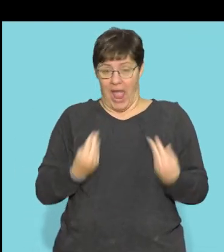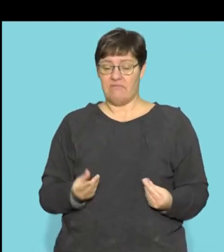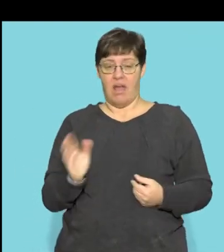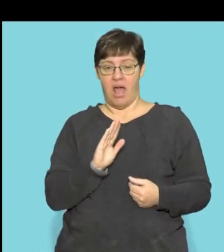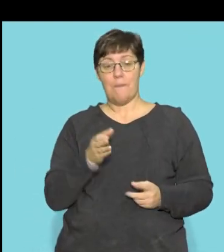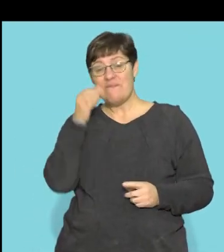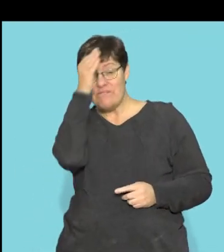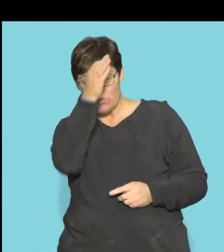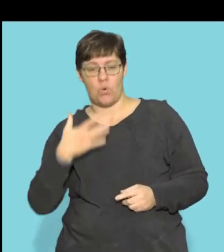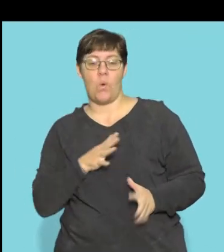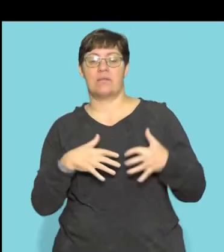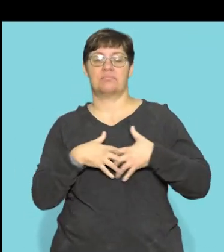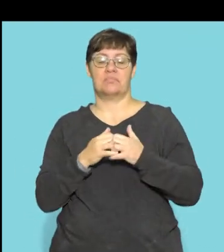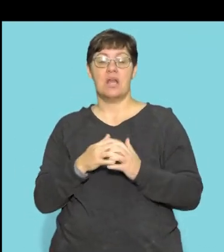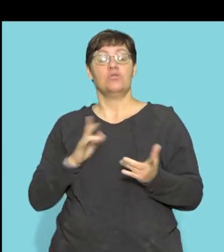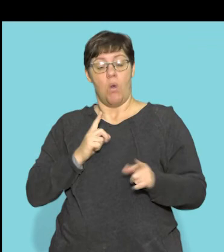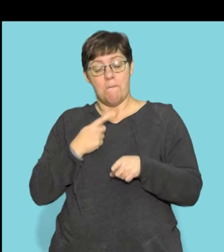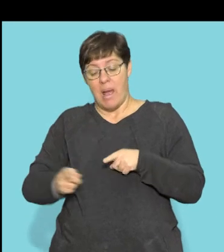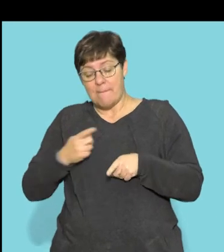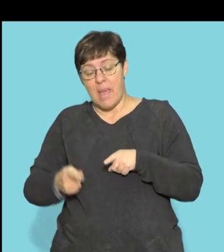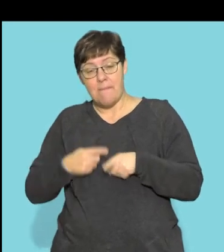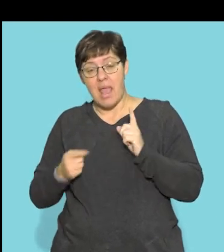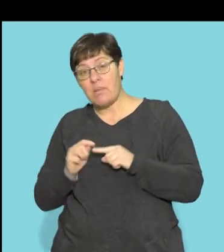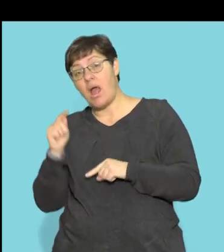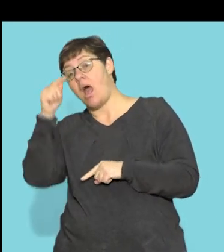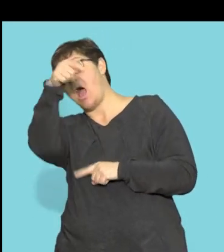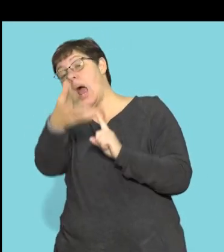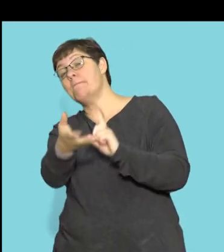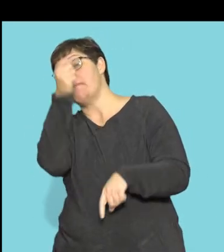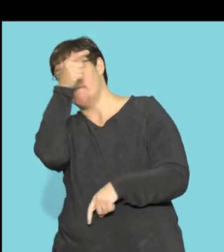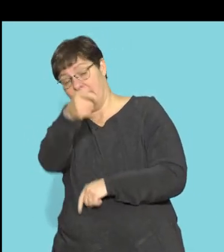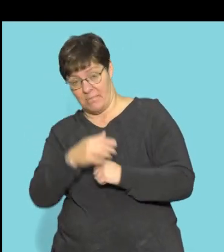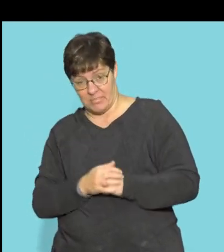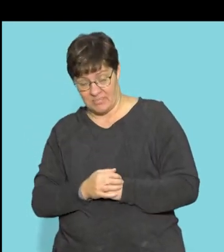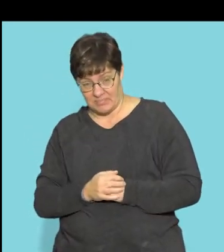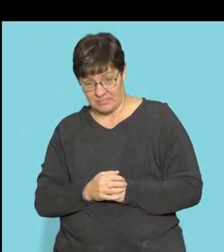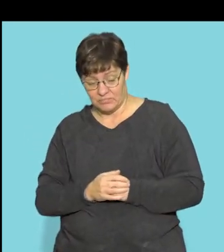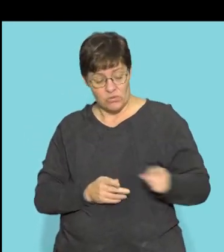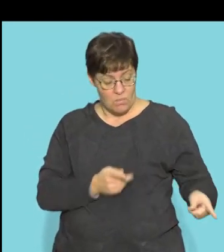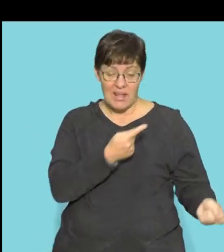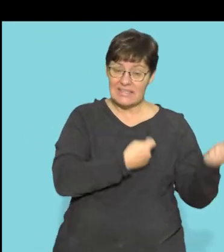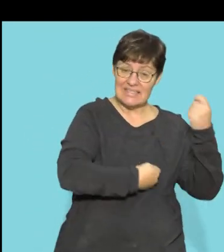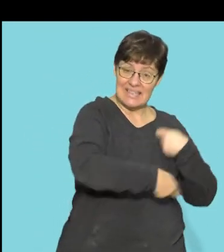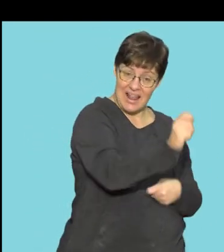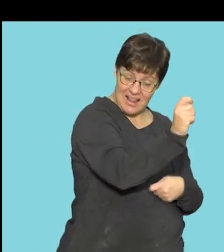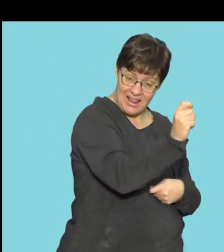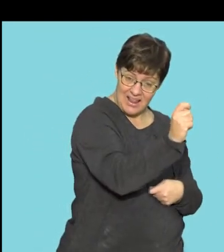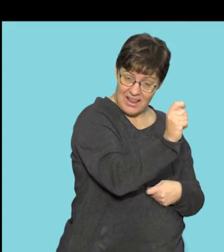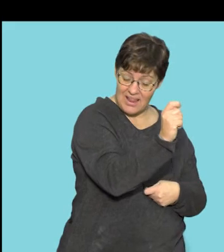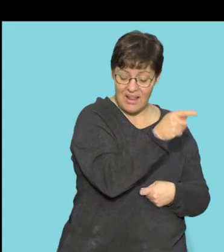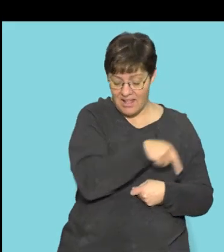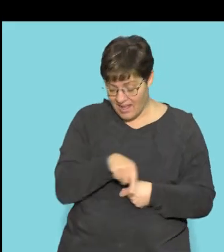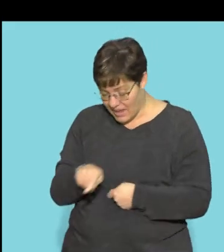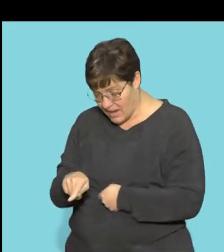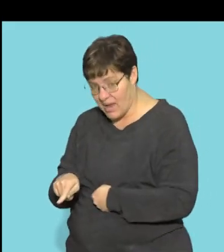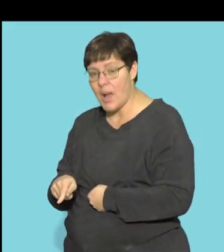this amount in future, so that when I then sell this truck that I have for the amount I'm selling